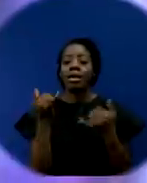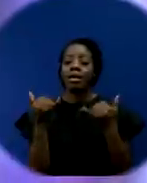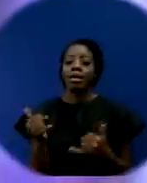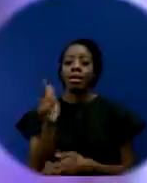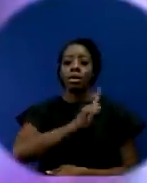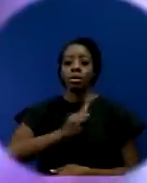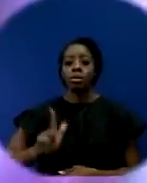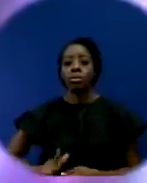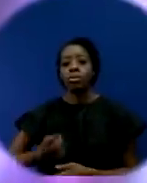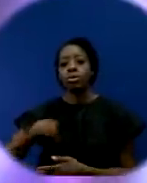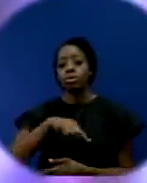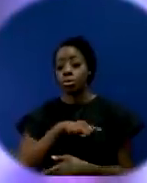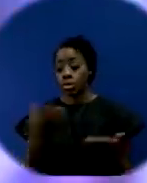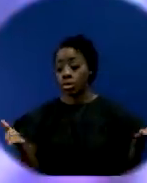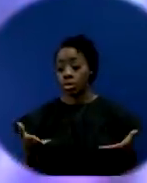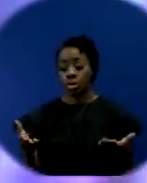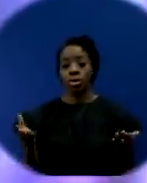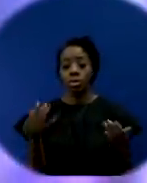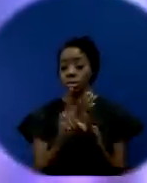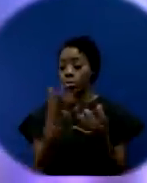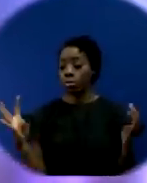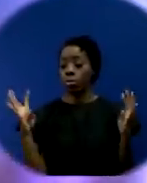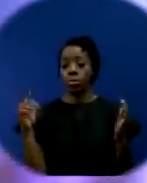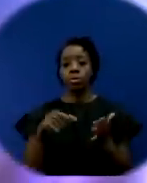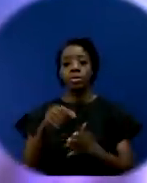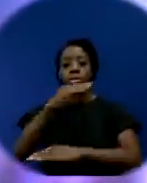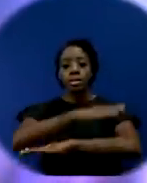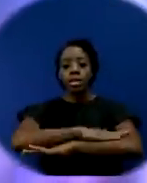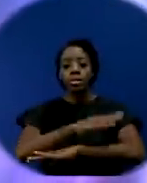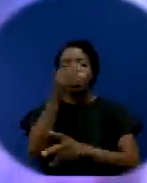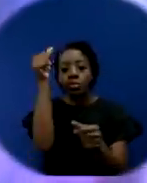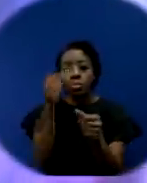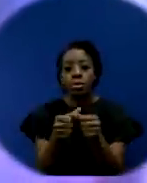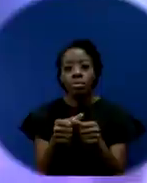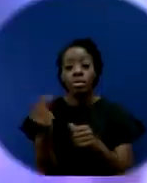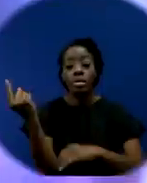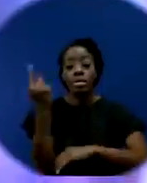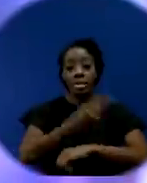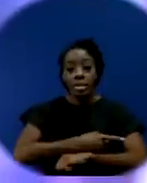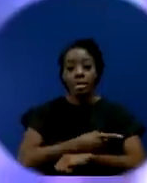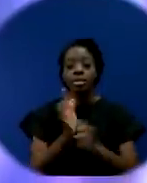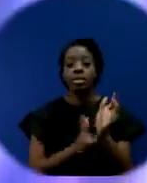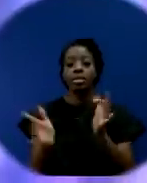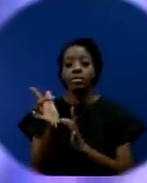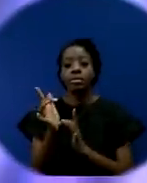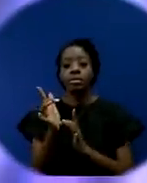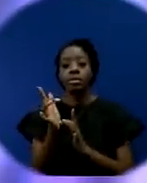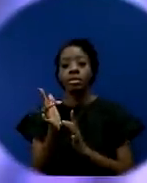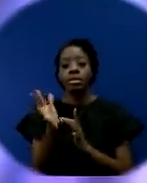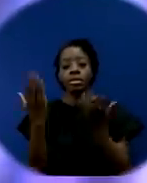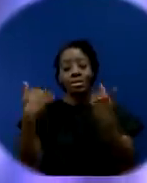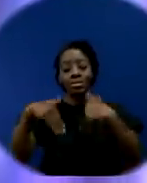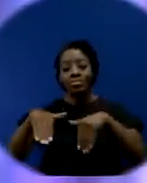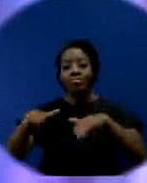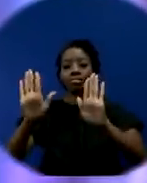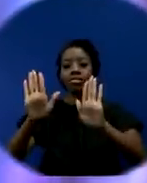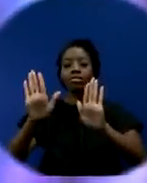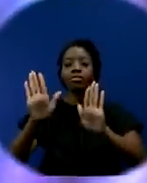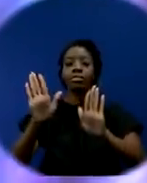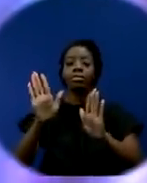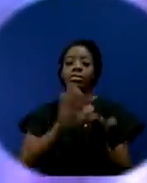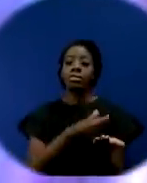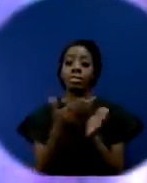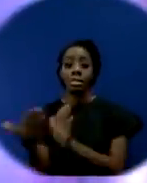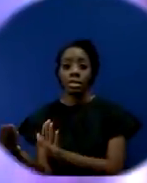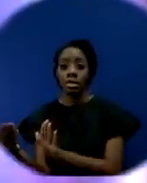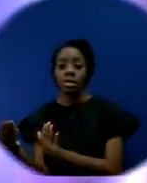as we are here around this table, as we remember the death of Jesus, the sacrificial death, the